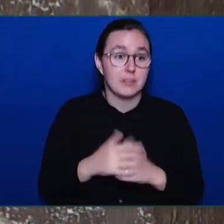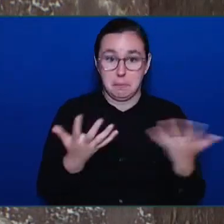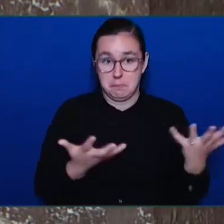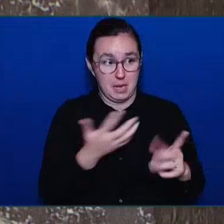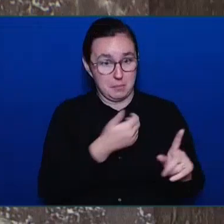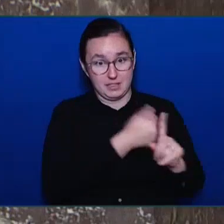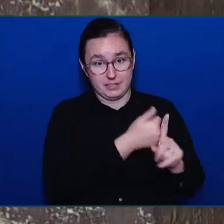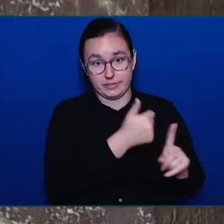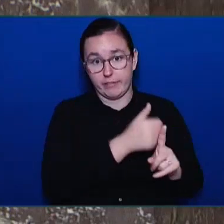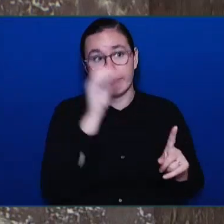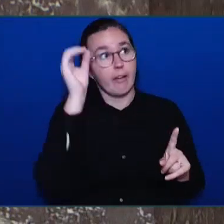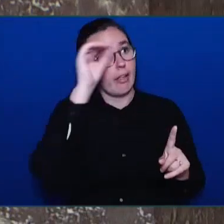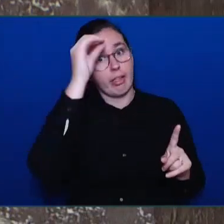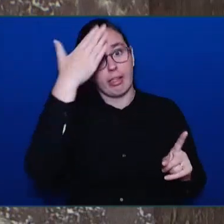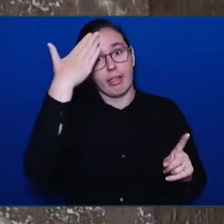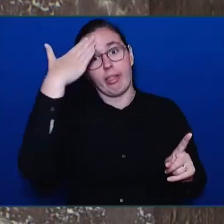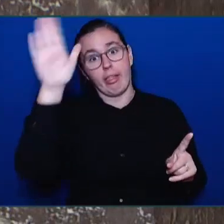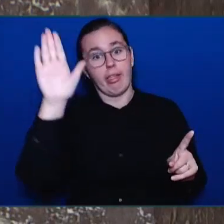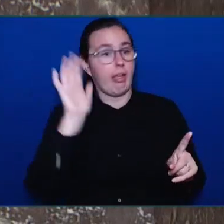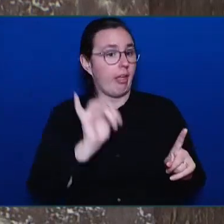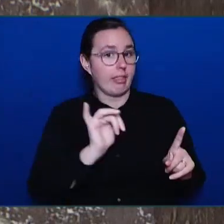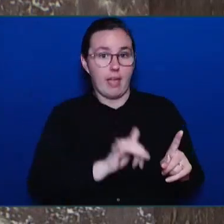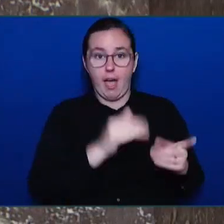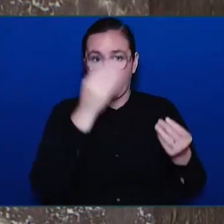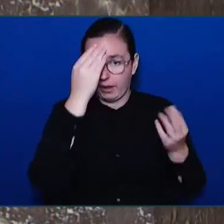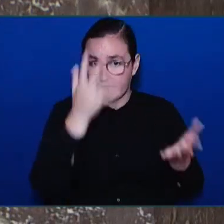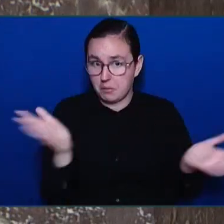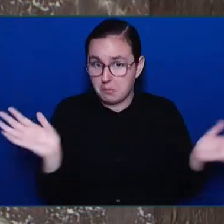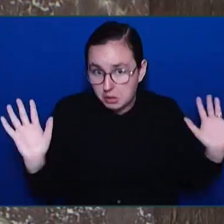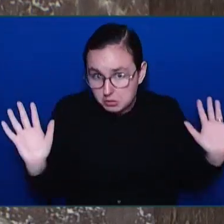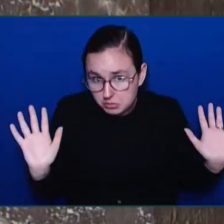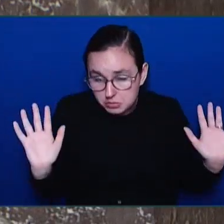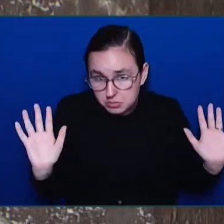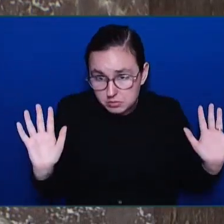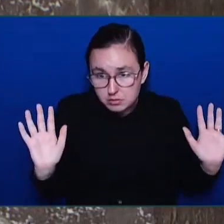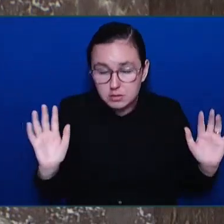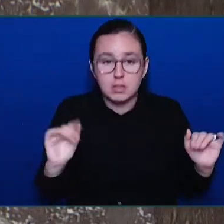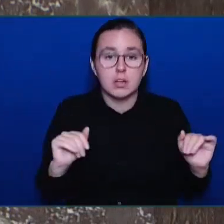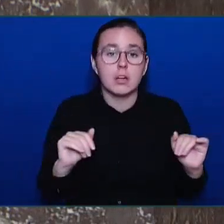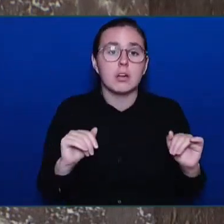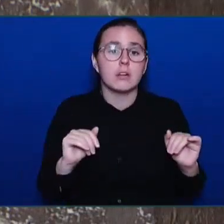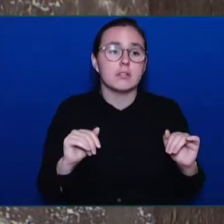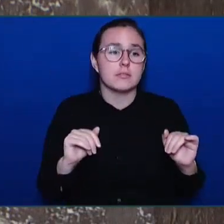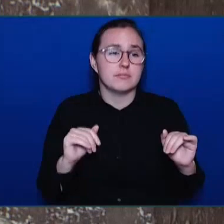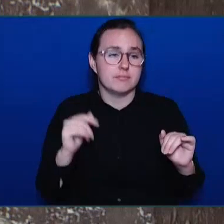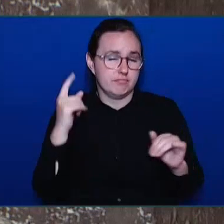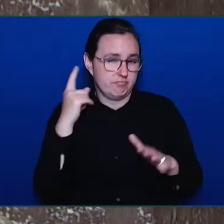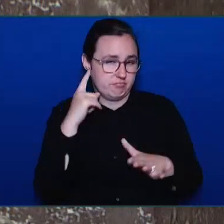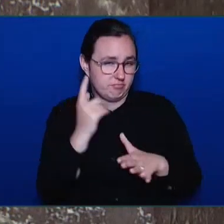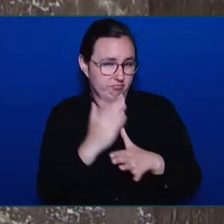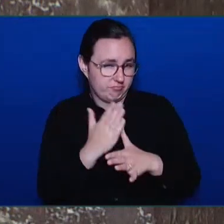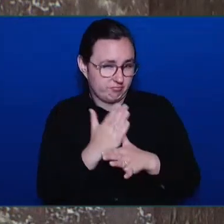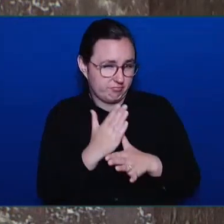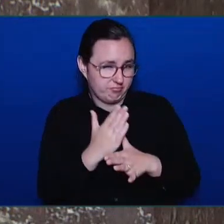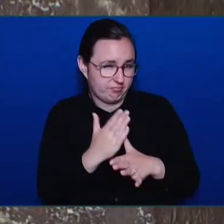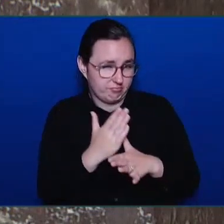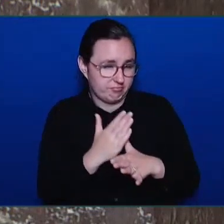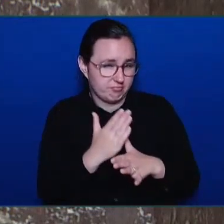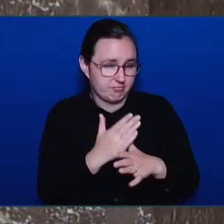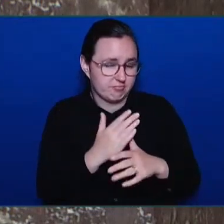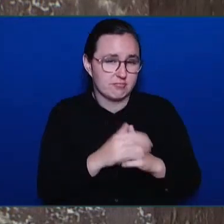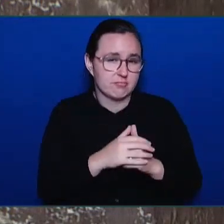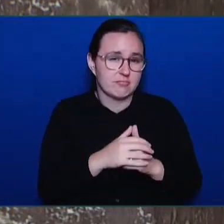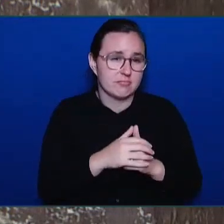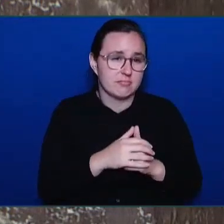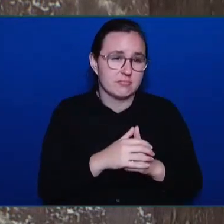The Minister of Finance called it a frontal attack on public health care. He said it's going to lead to a reduction in quality of health care across the country.